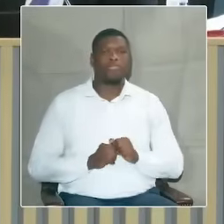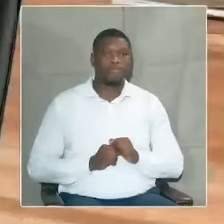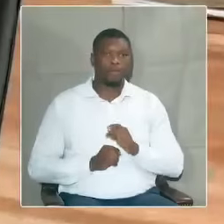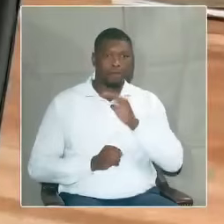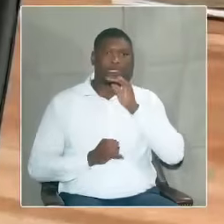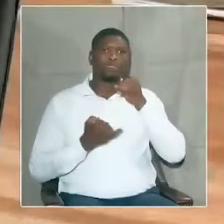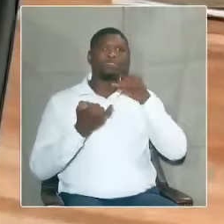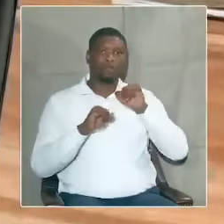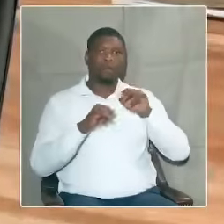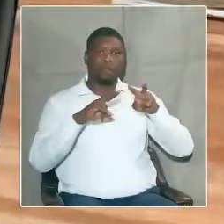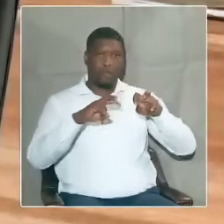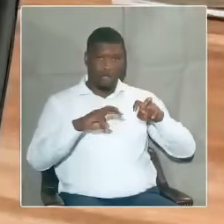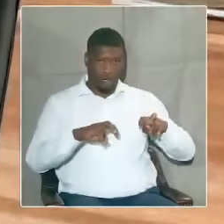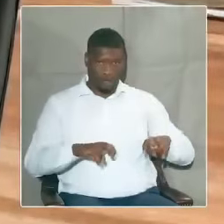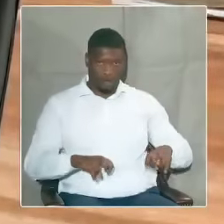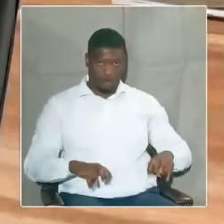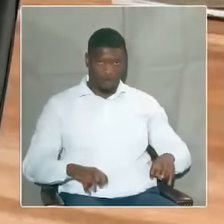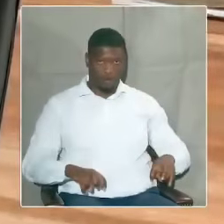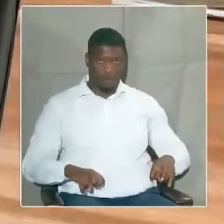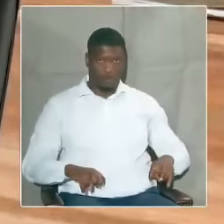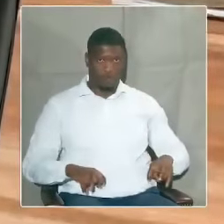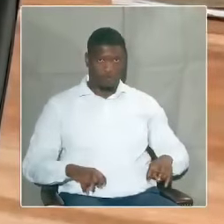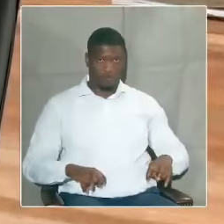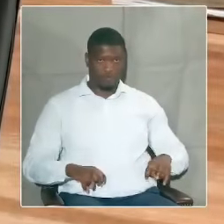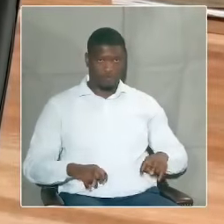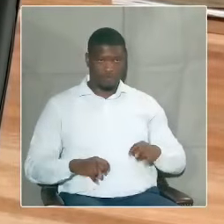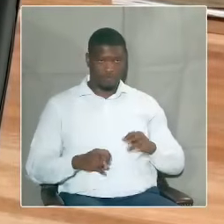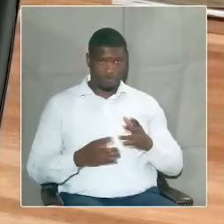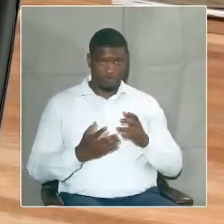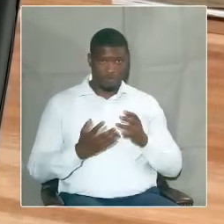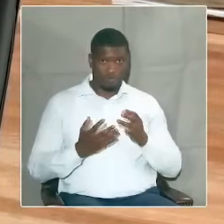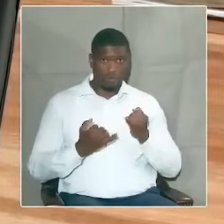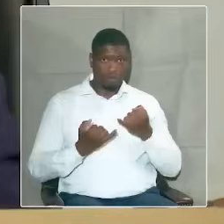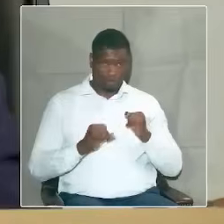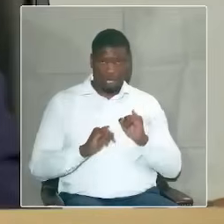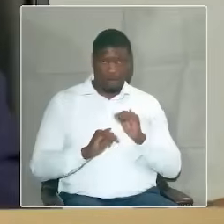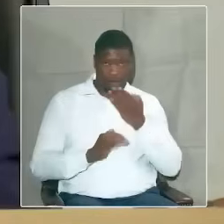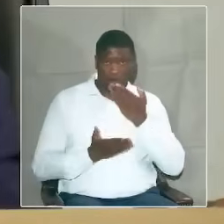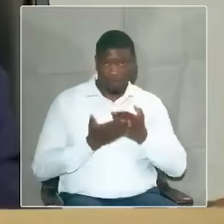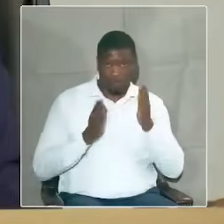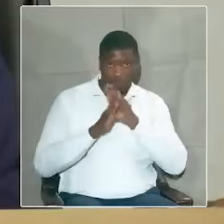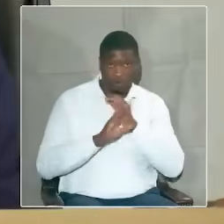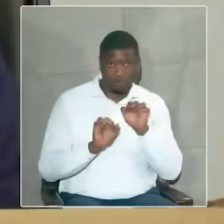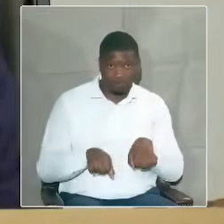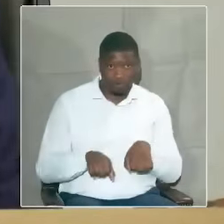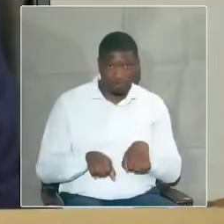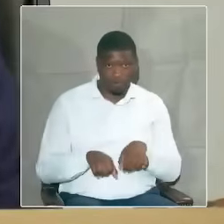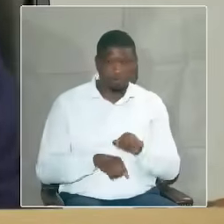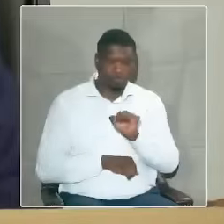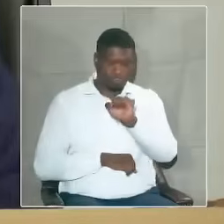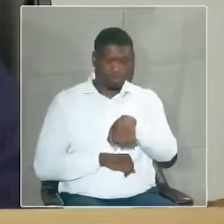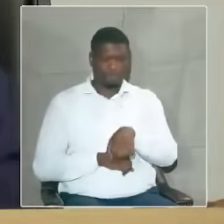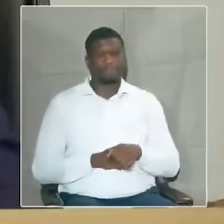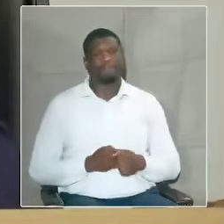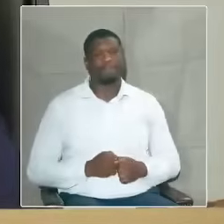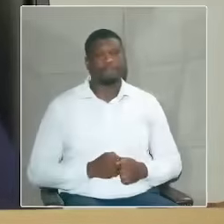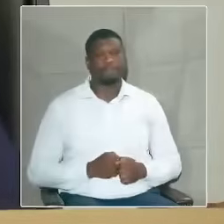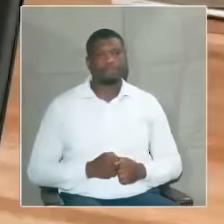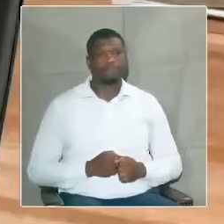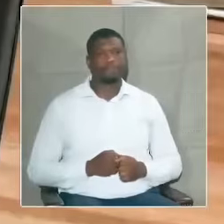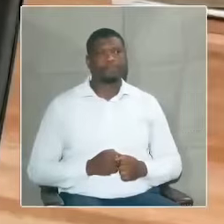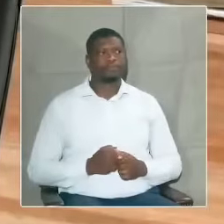To say that they are still currently being investigated and they're not substantiated. Correct, Commissioners.